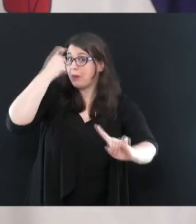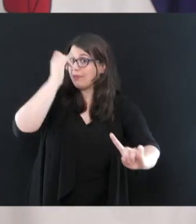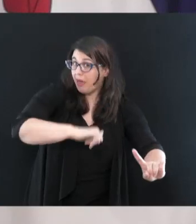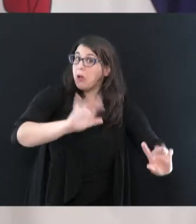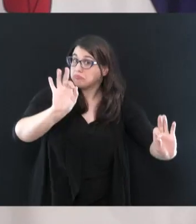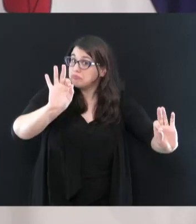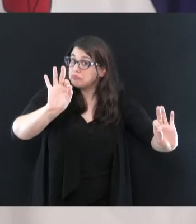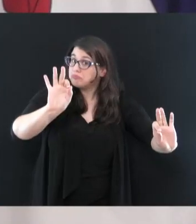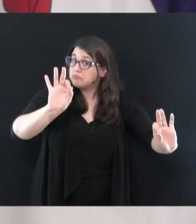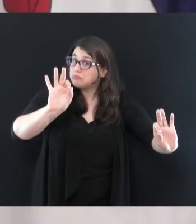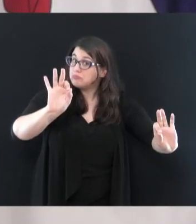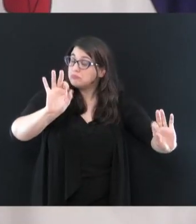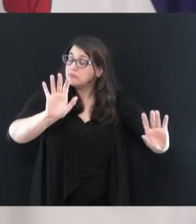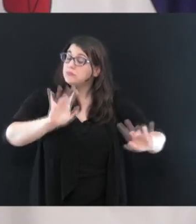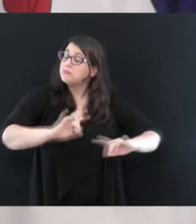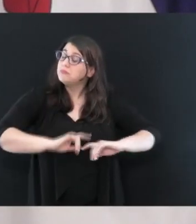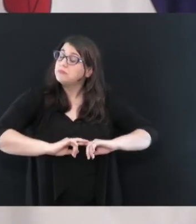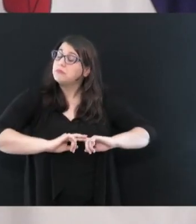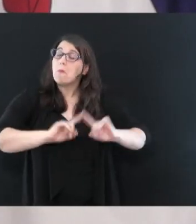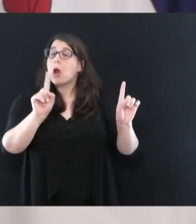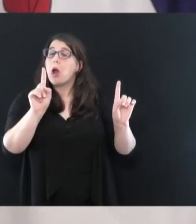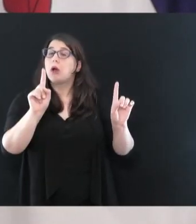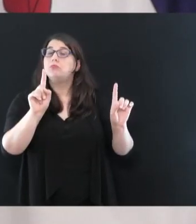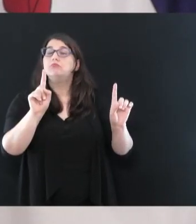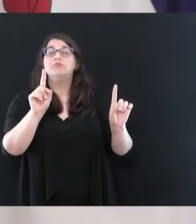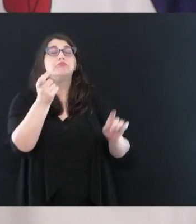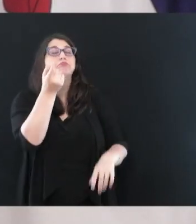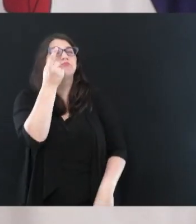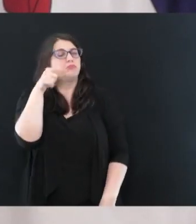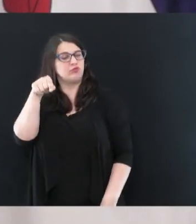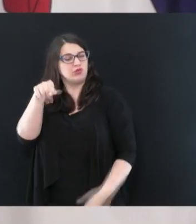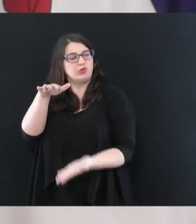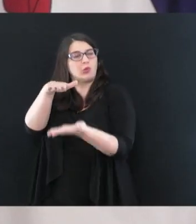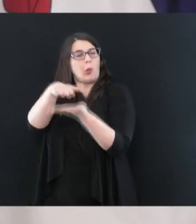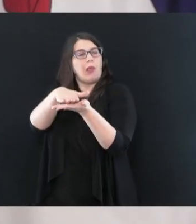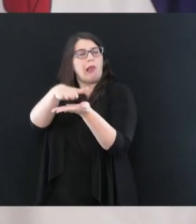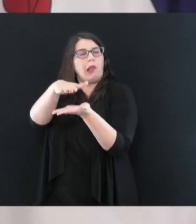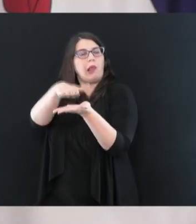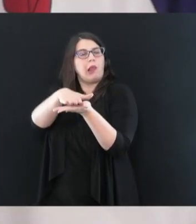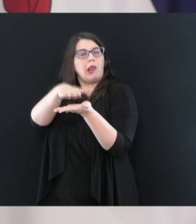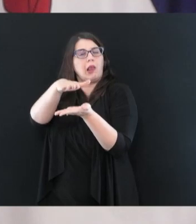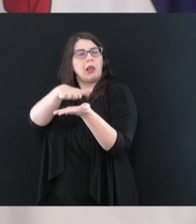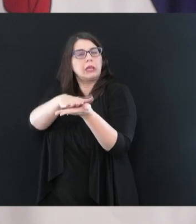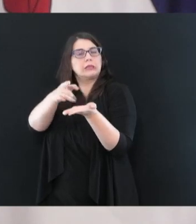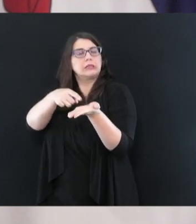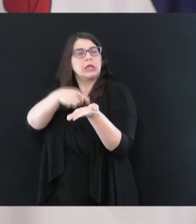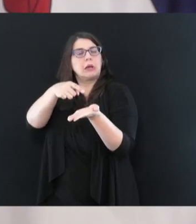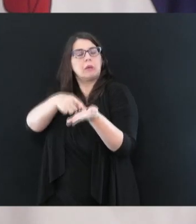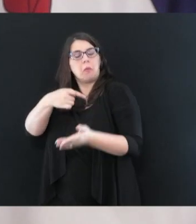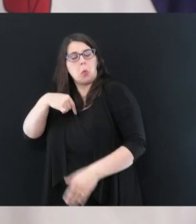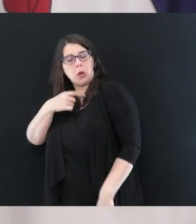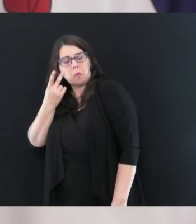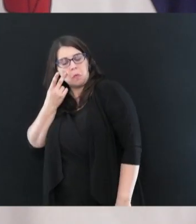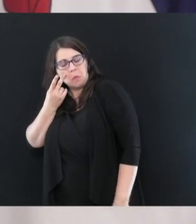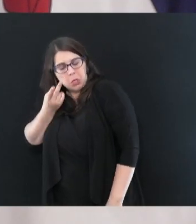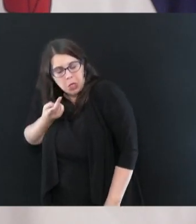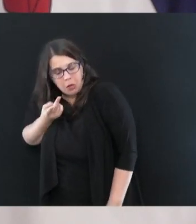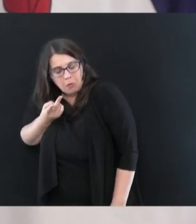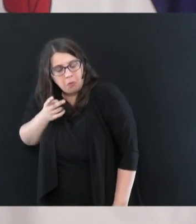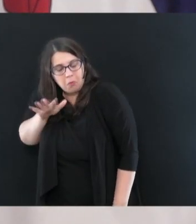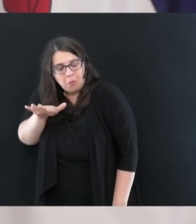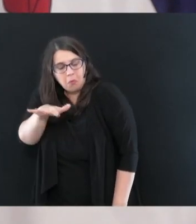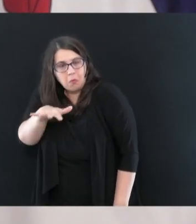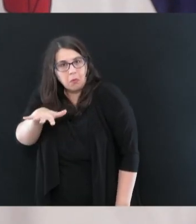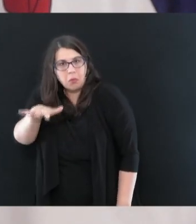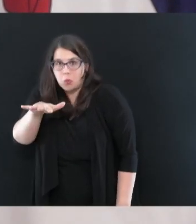So, the things that you may see at a school in which we depend on all the